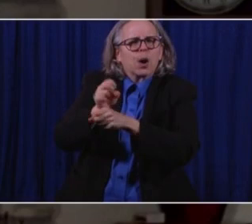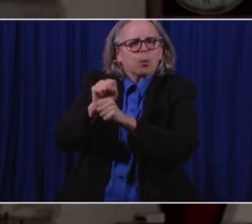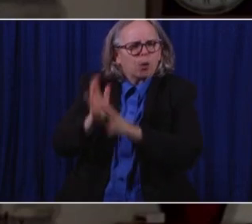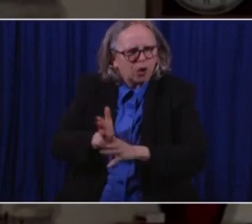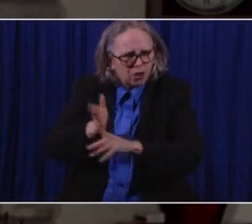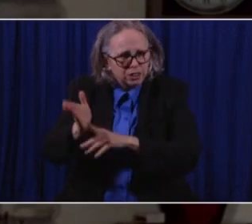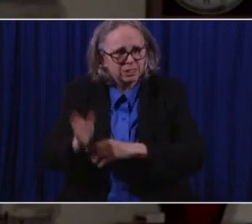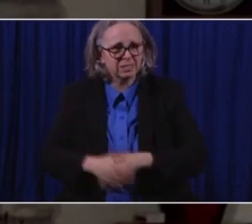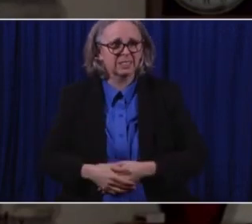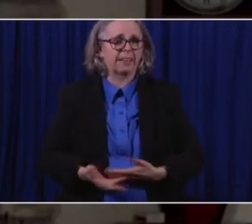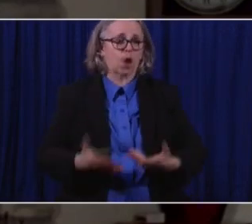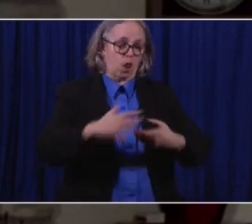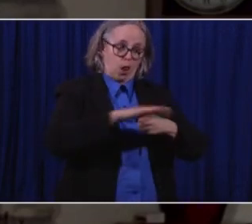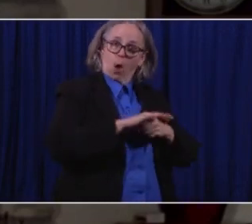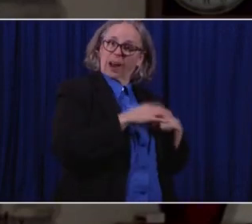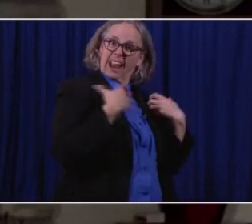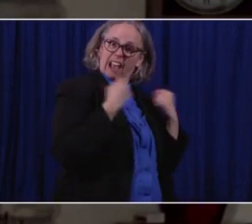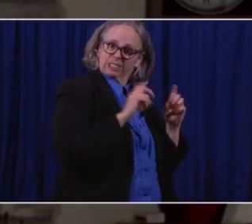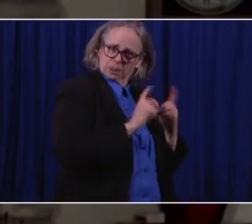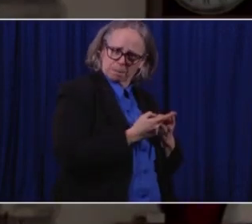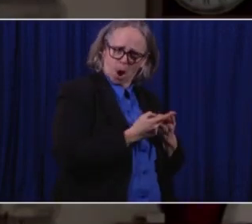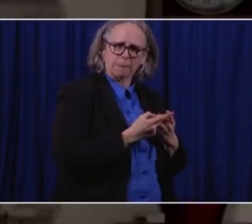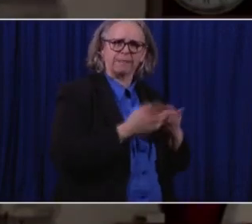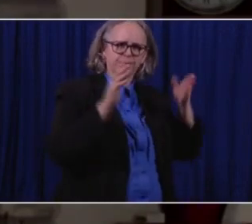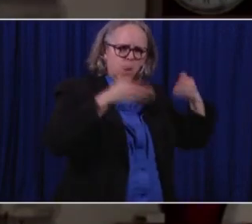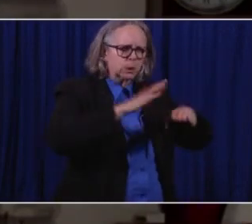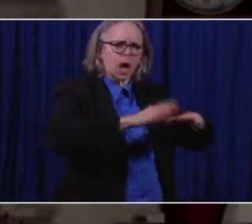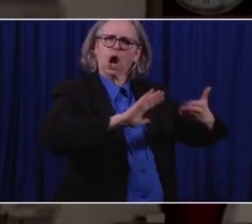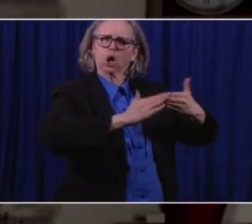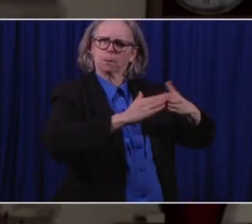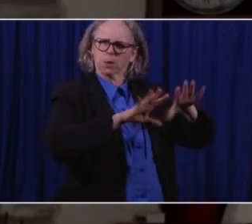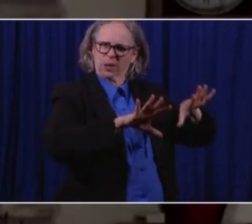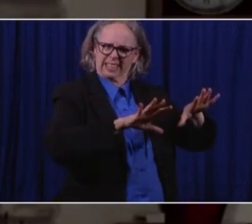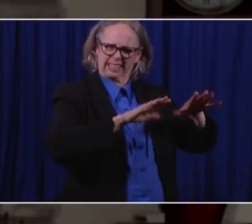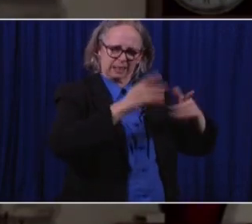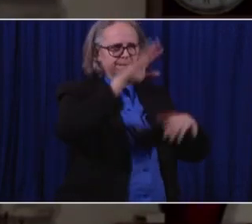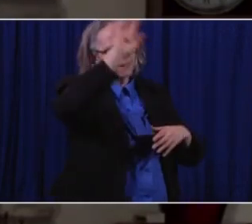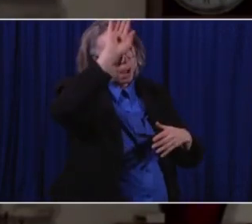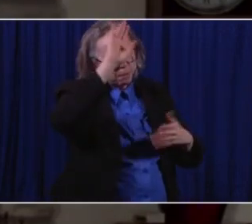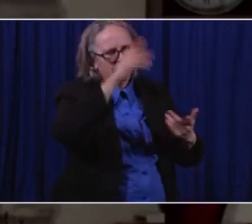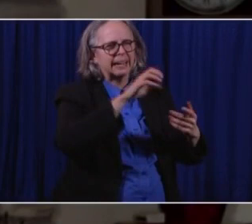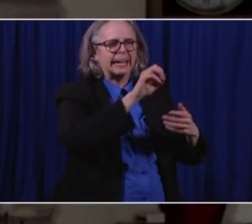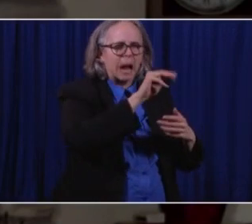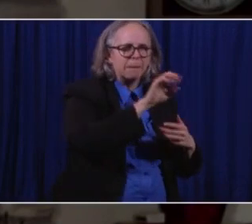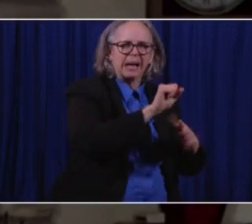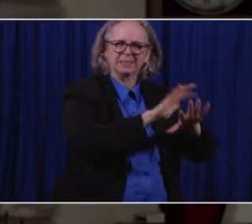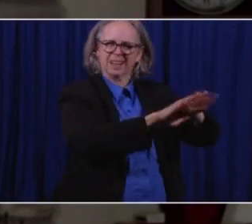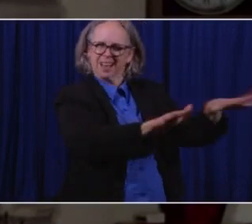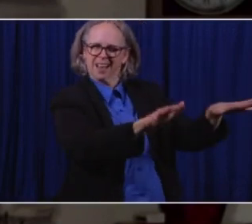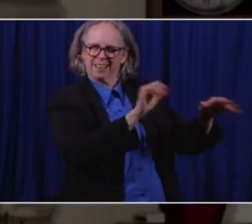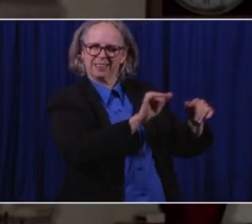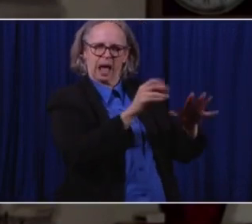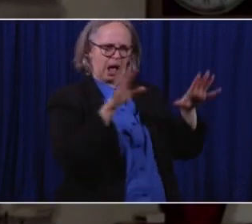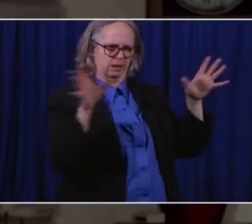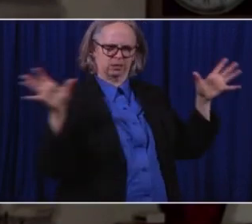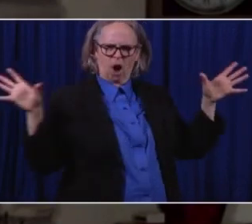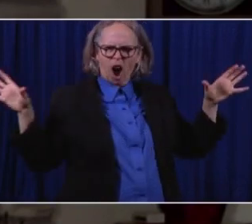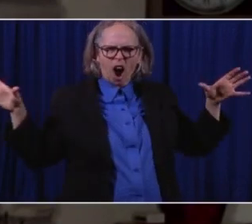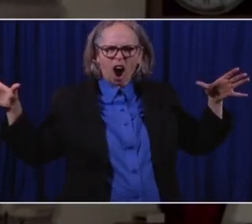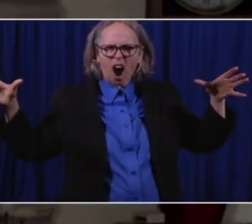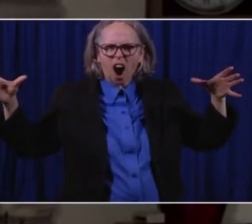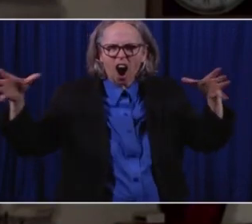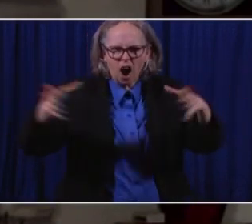of providers who are out there working right now to get this 1A group covered. Just to